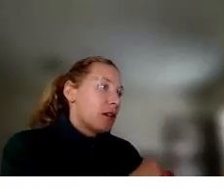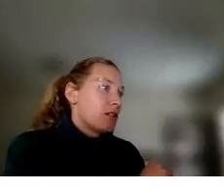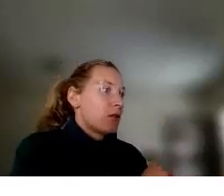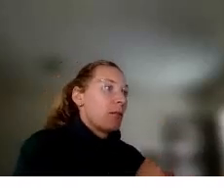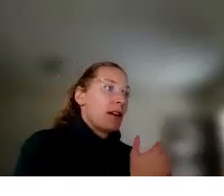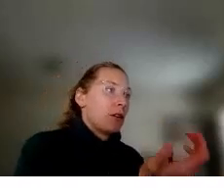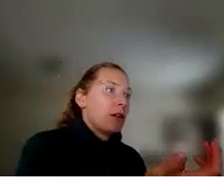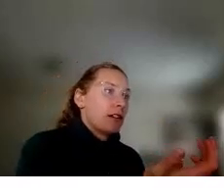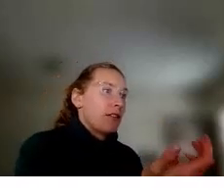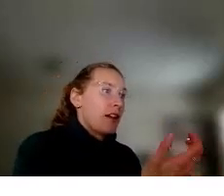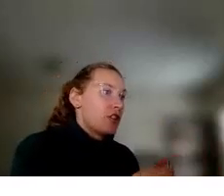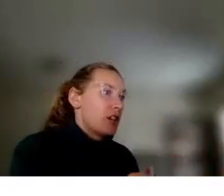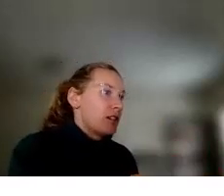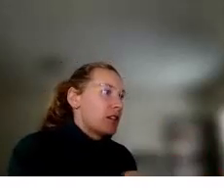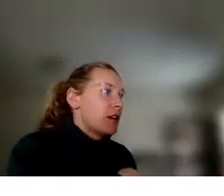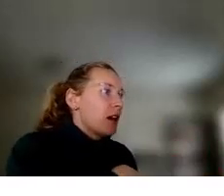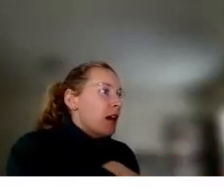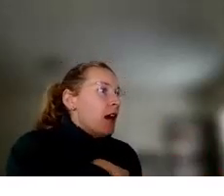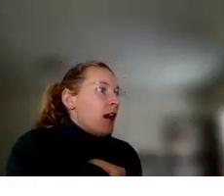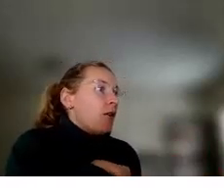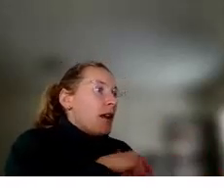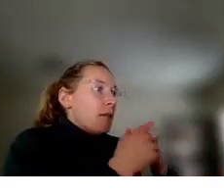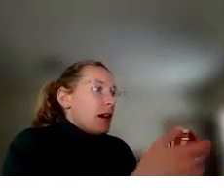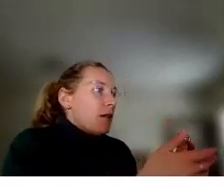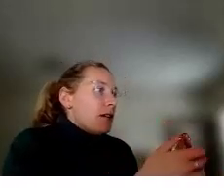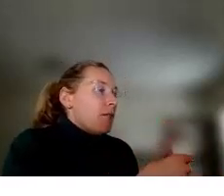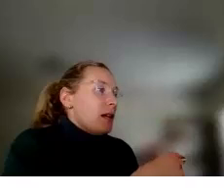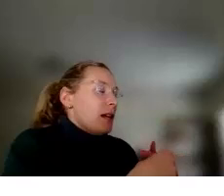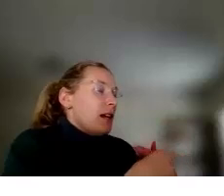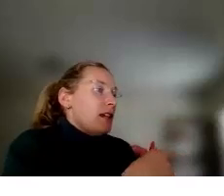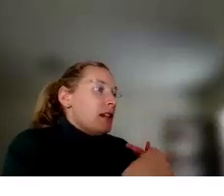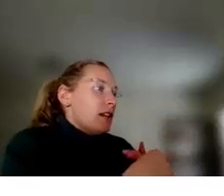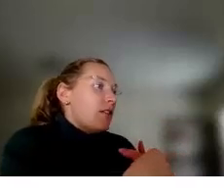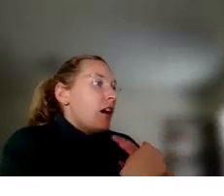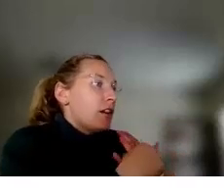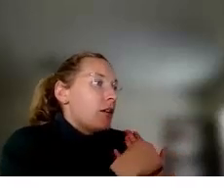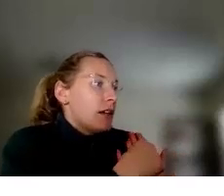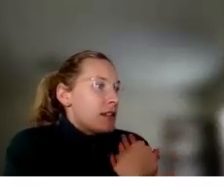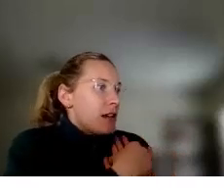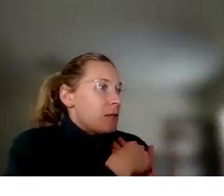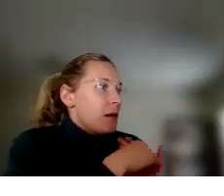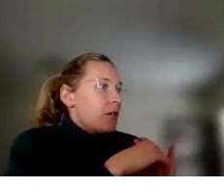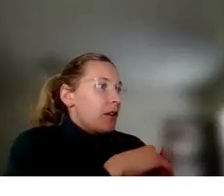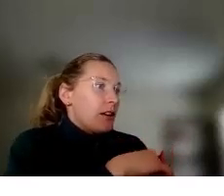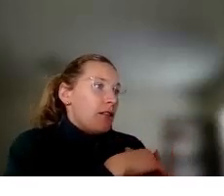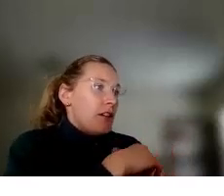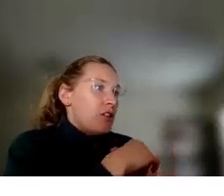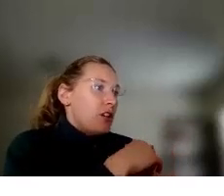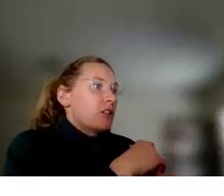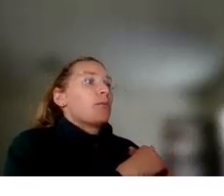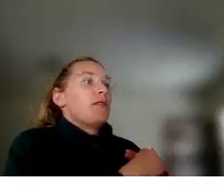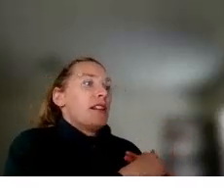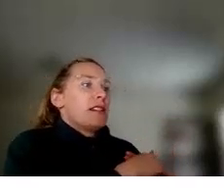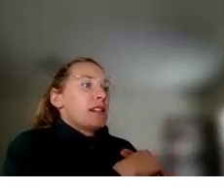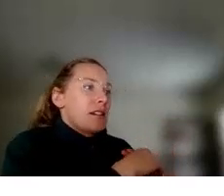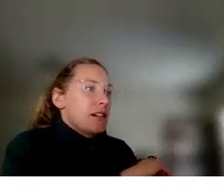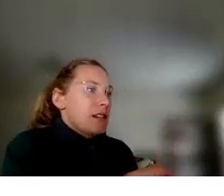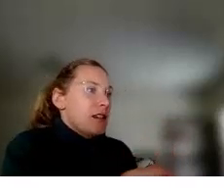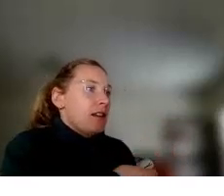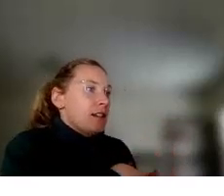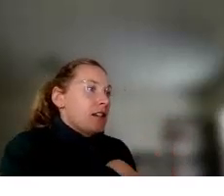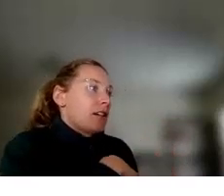medication regimens or medical interventions, or they may be in need of ongoing assessment or intervention to